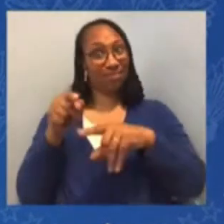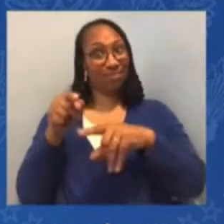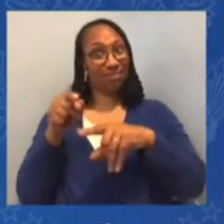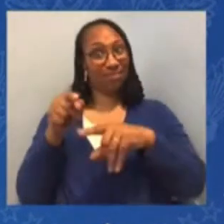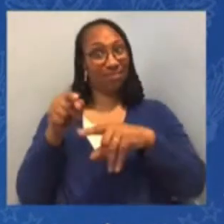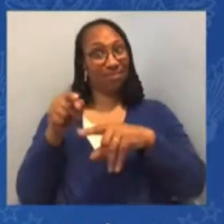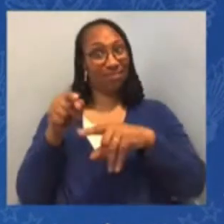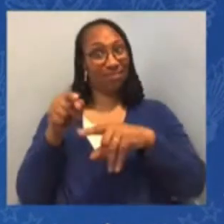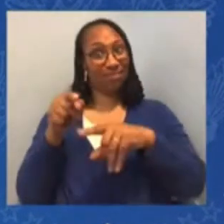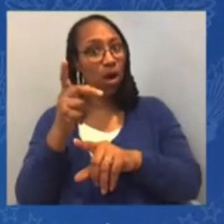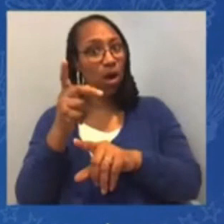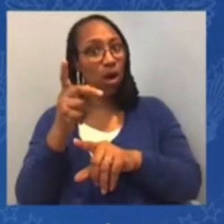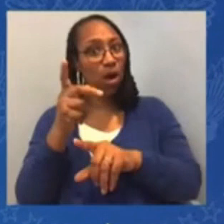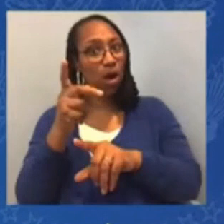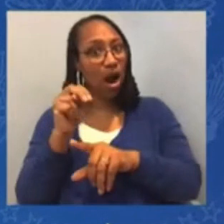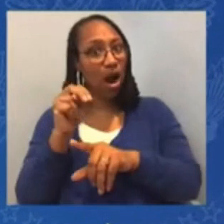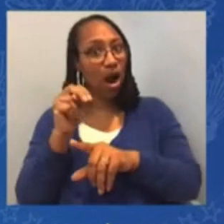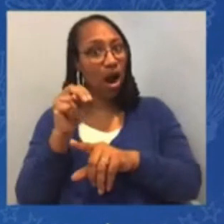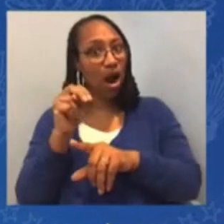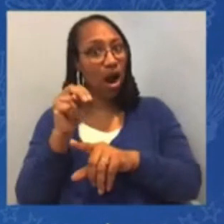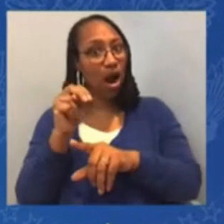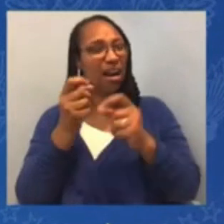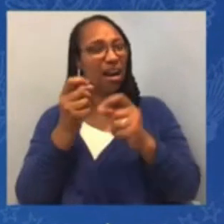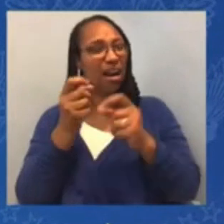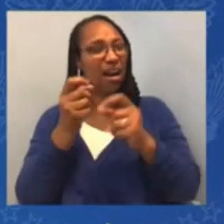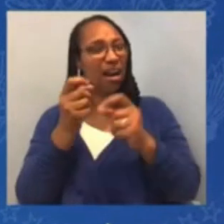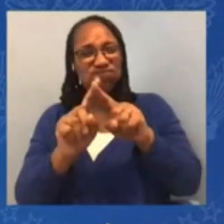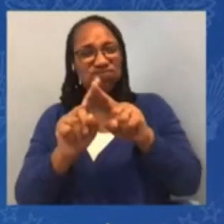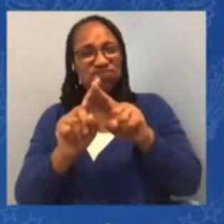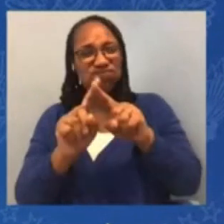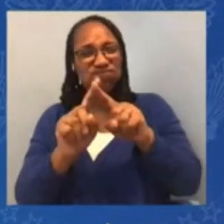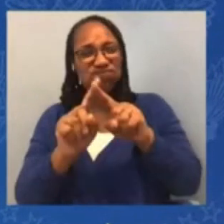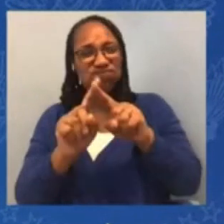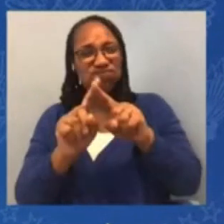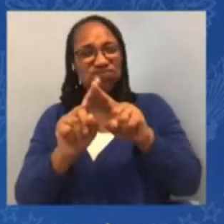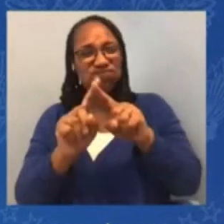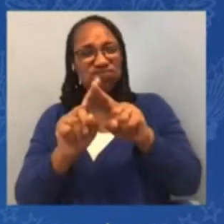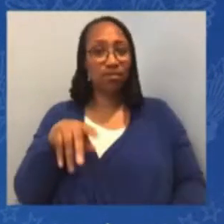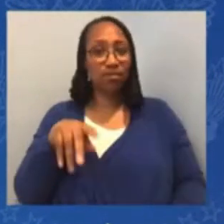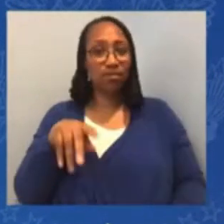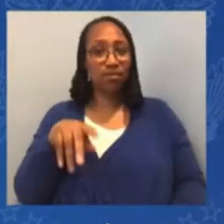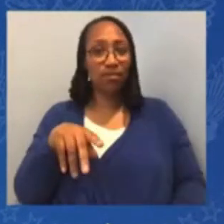Well, guess what? You do that now, you go to jail.